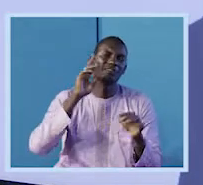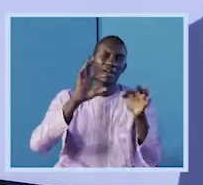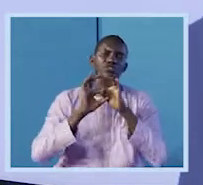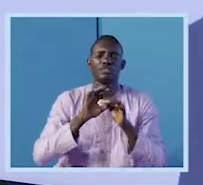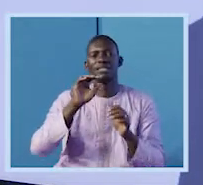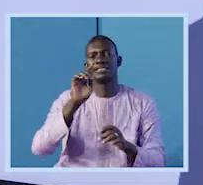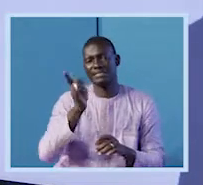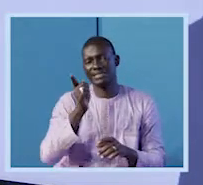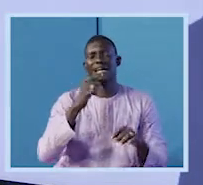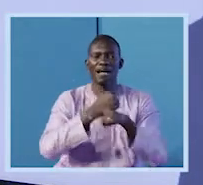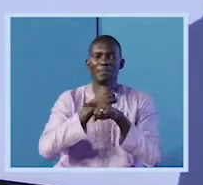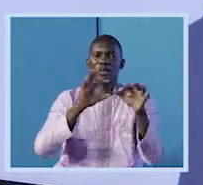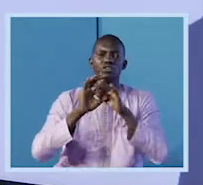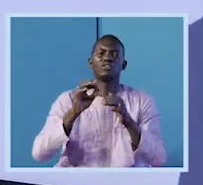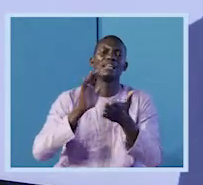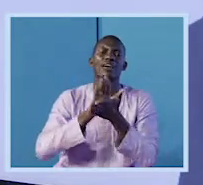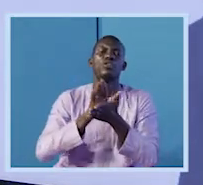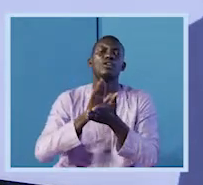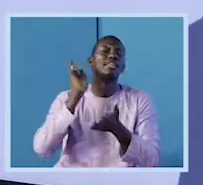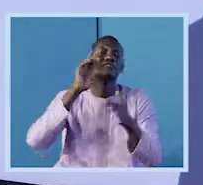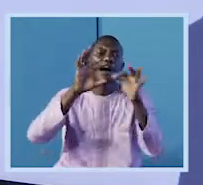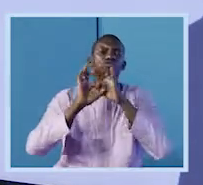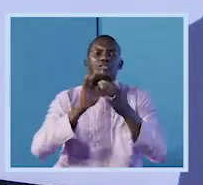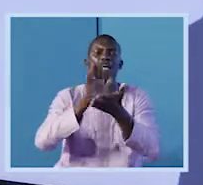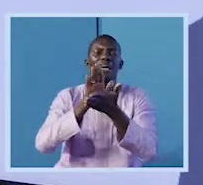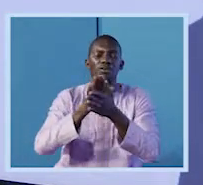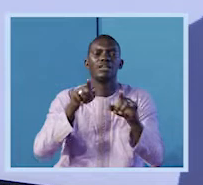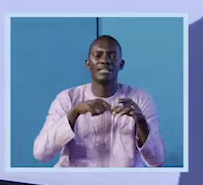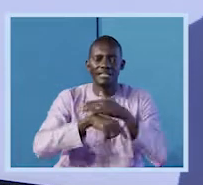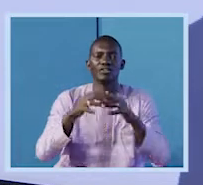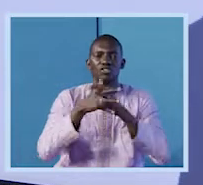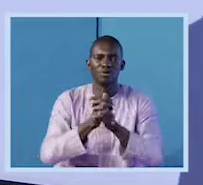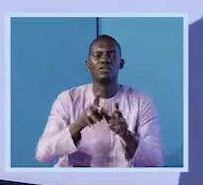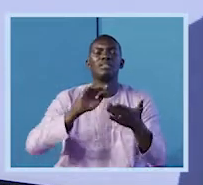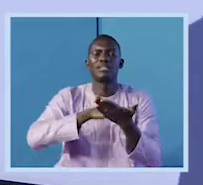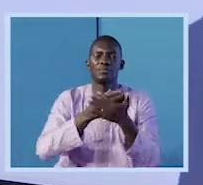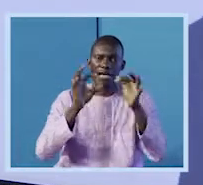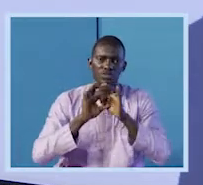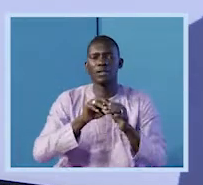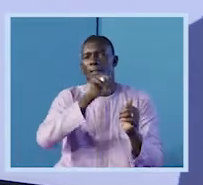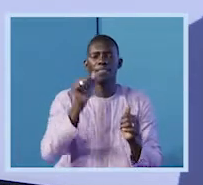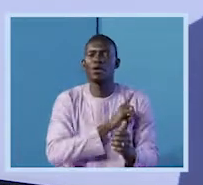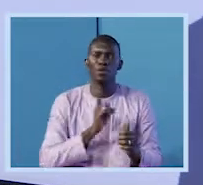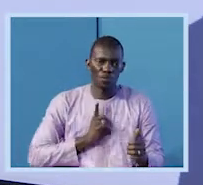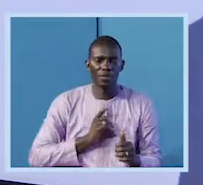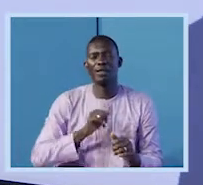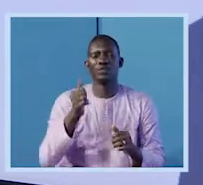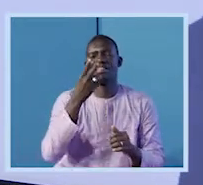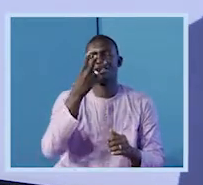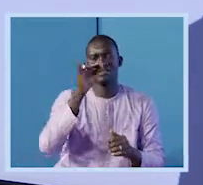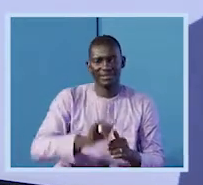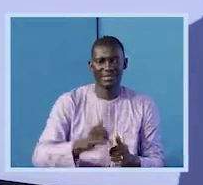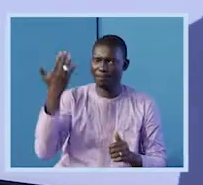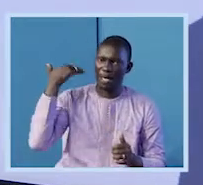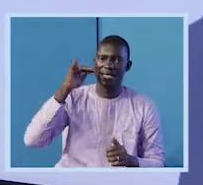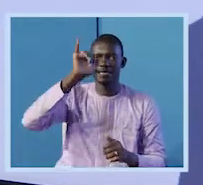GADO, that's the Gambia Association of the Deaf and Hard of Hearing, in collaboration with the Interpret Association, that's Ashley G. We 3 years ago, we were working with